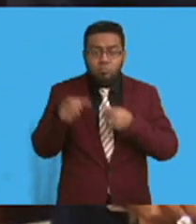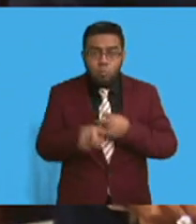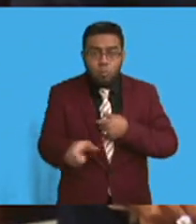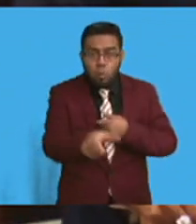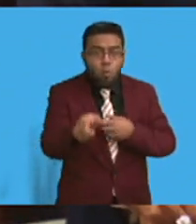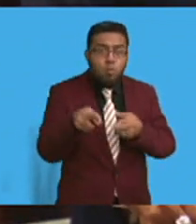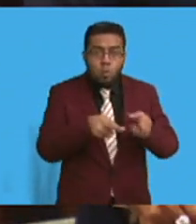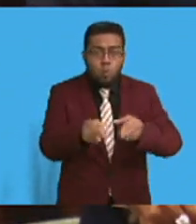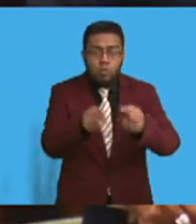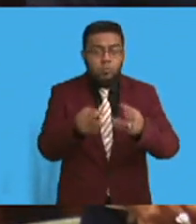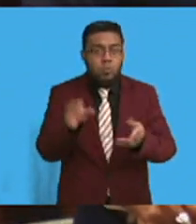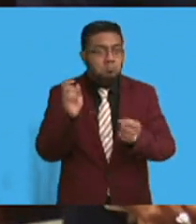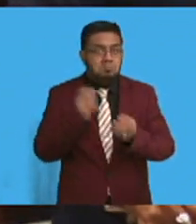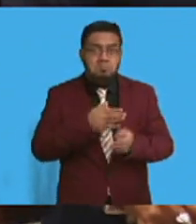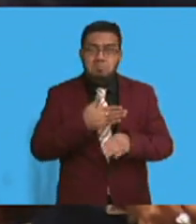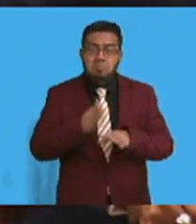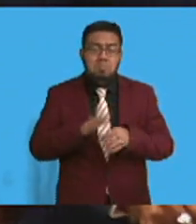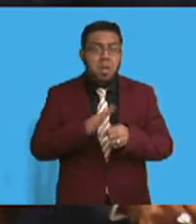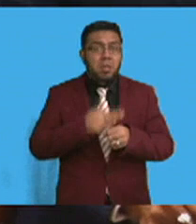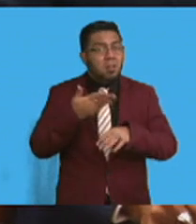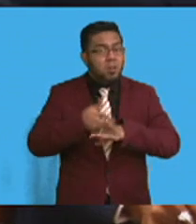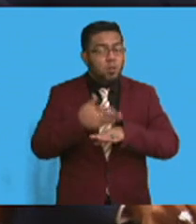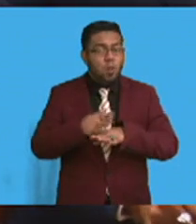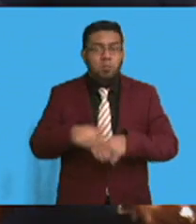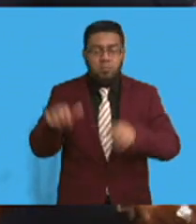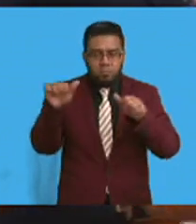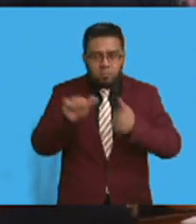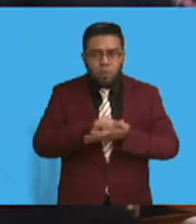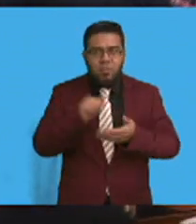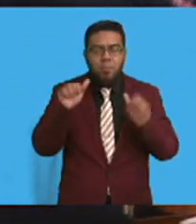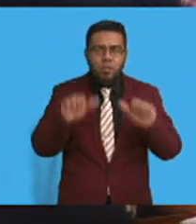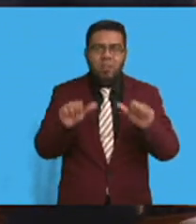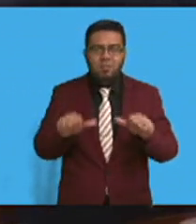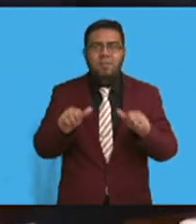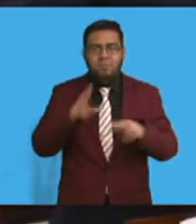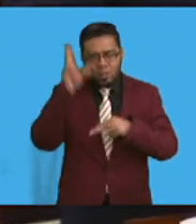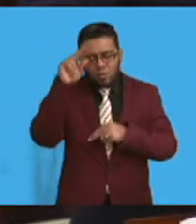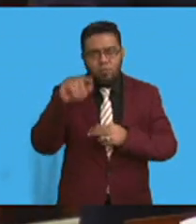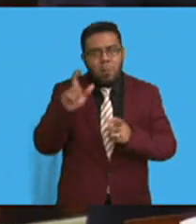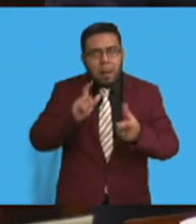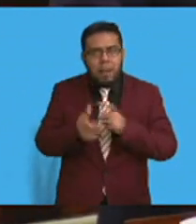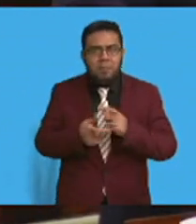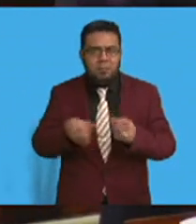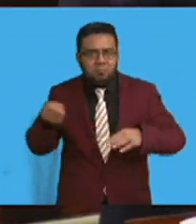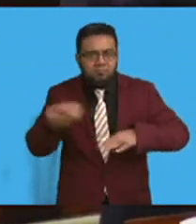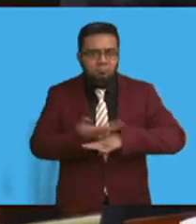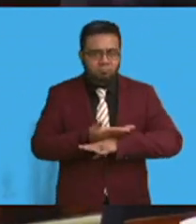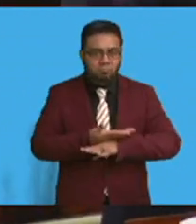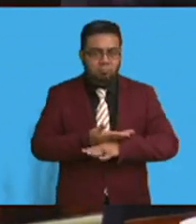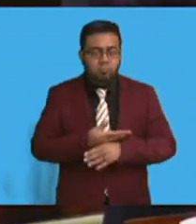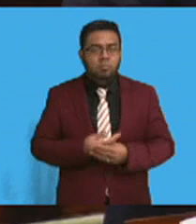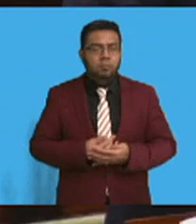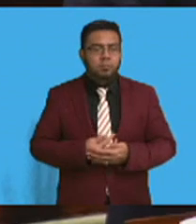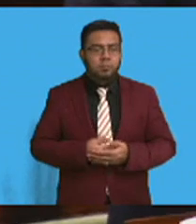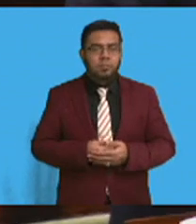among other programs that are preserving our environment and protecting Fijians from climate impacts. And the ink is barely dry on the freshly